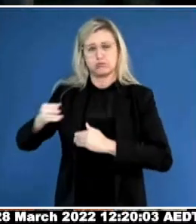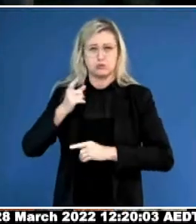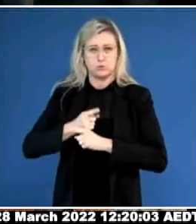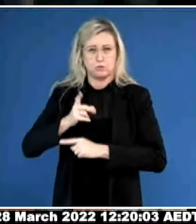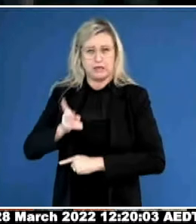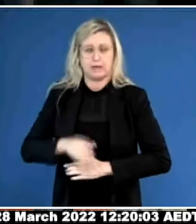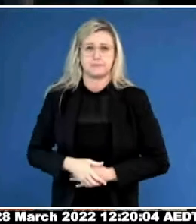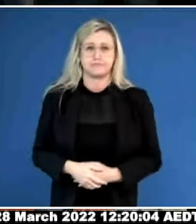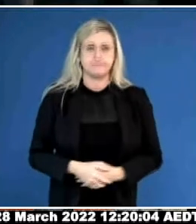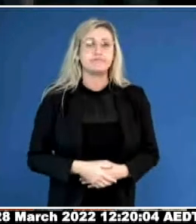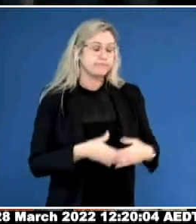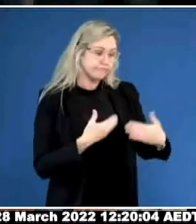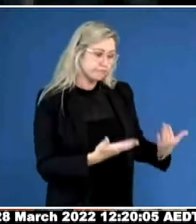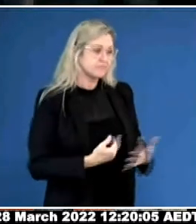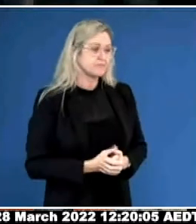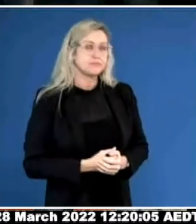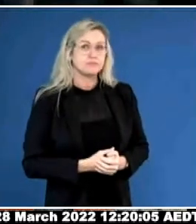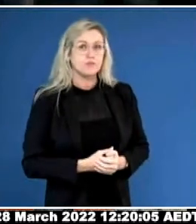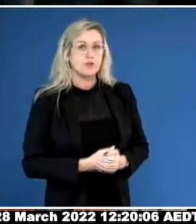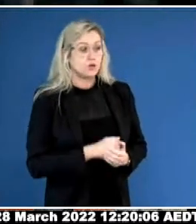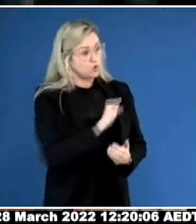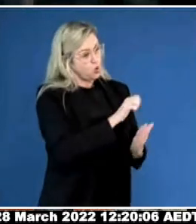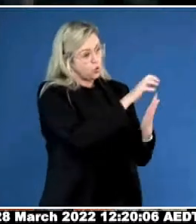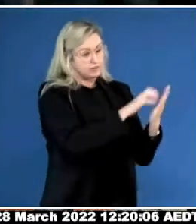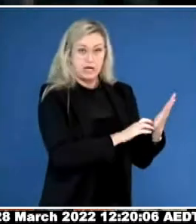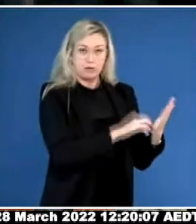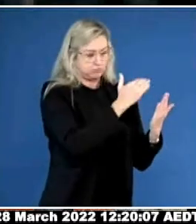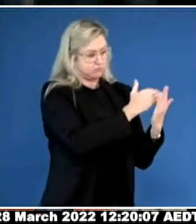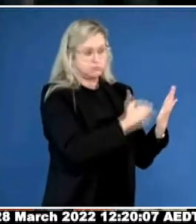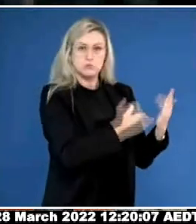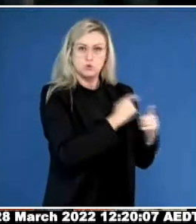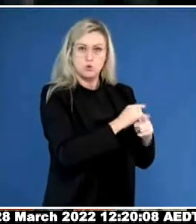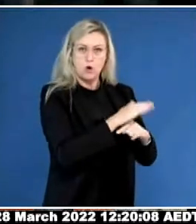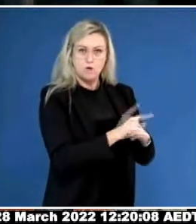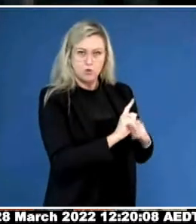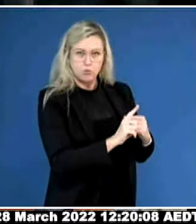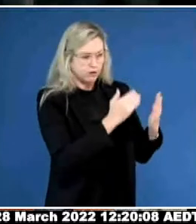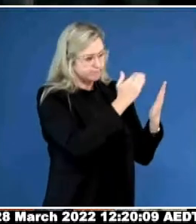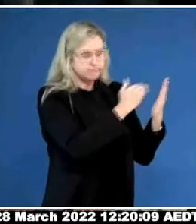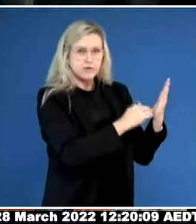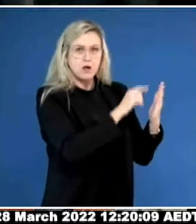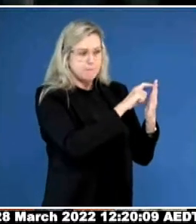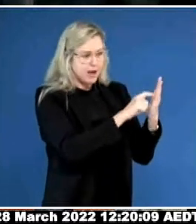start with the matters you've got in your statement. And I've just covered the matters that you've identified in paragraph 3.